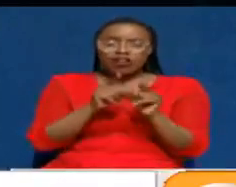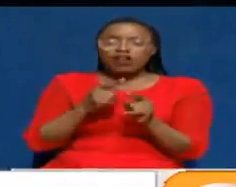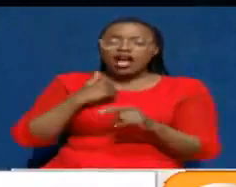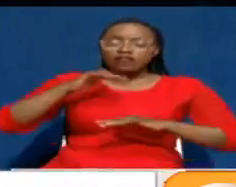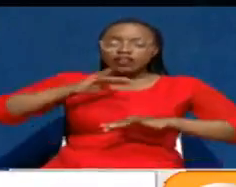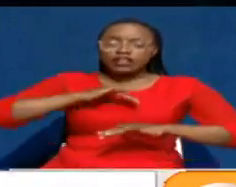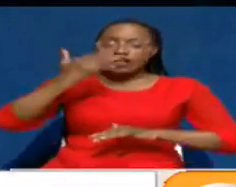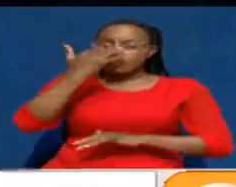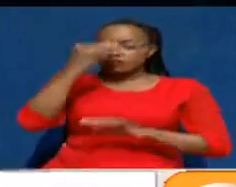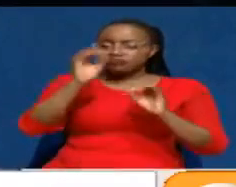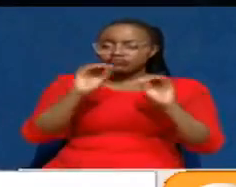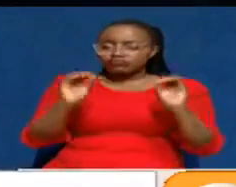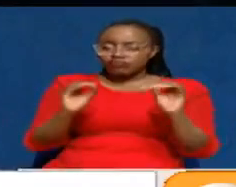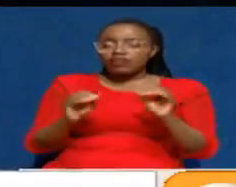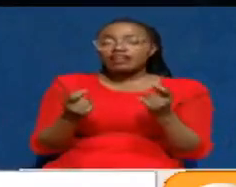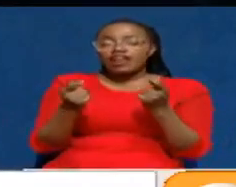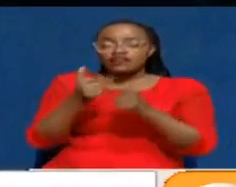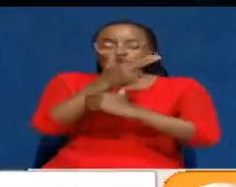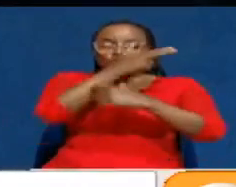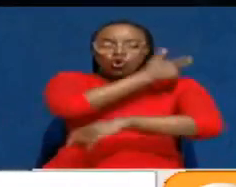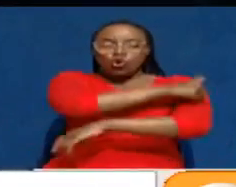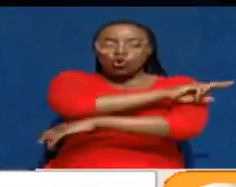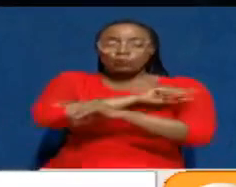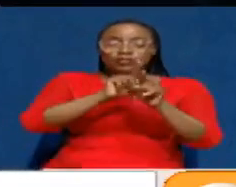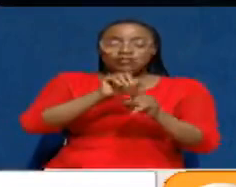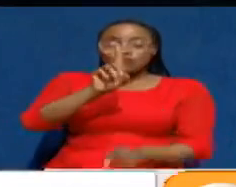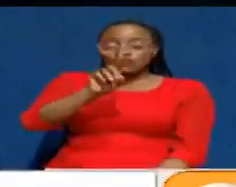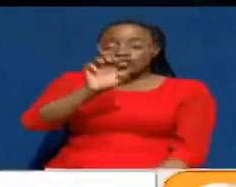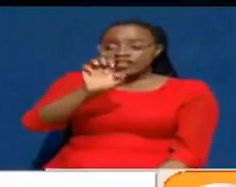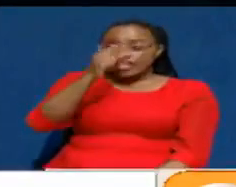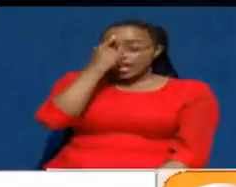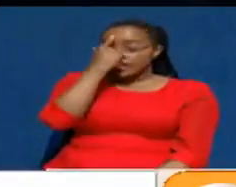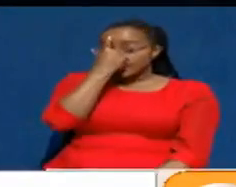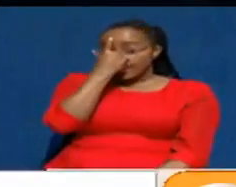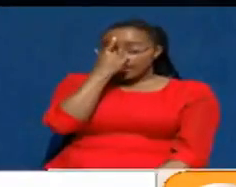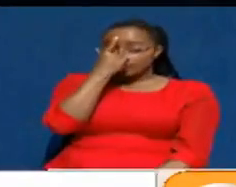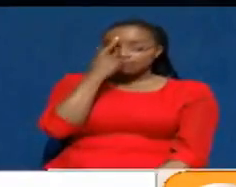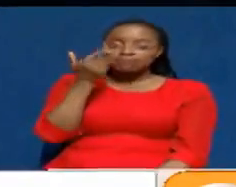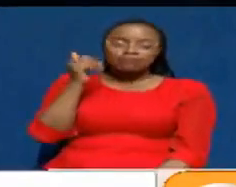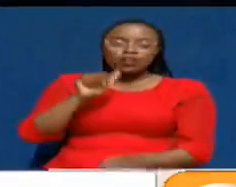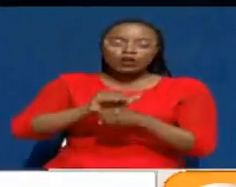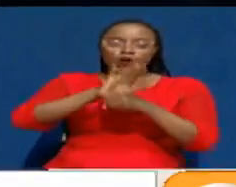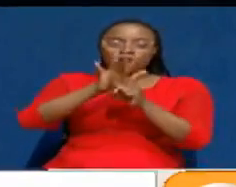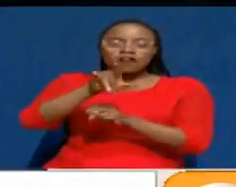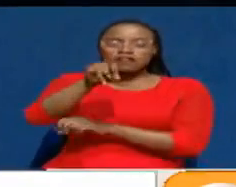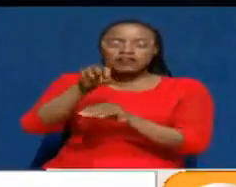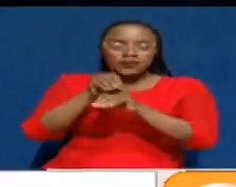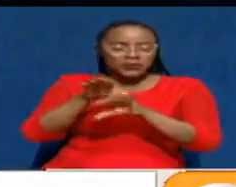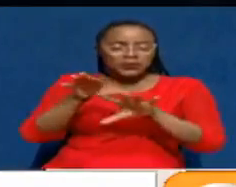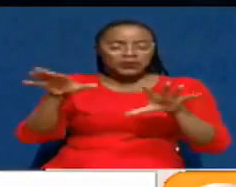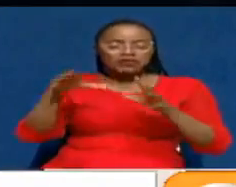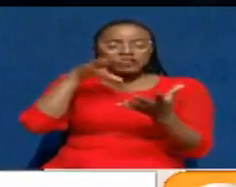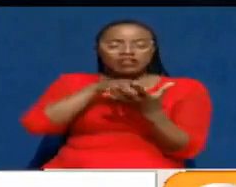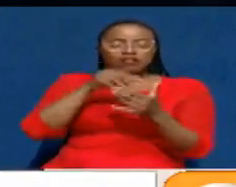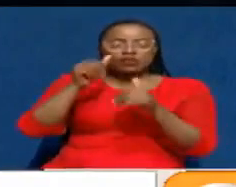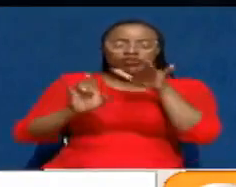of enough oxygen in a number of these hospitals as the Delta variant ravages the city and the country at large. A situation report